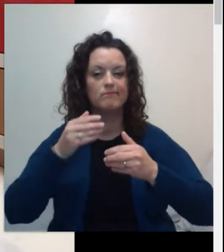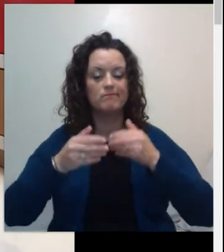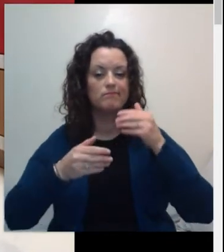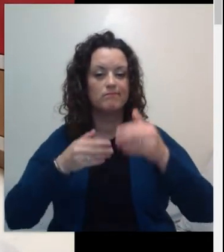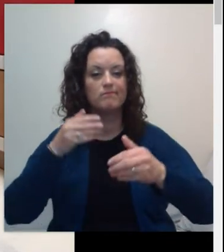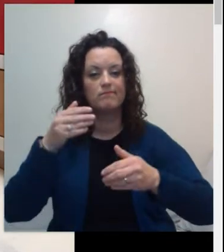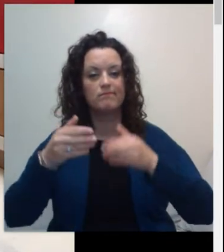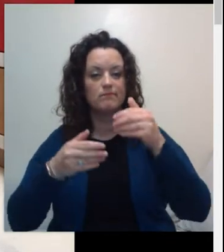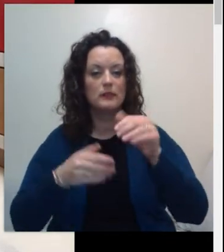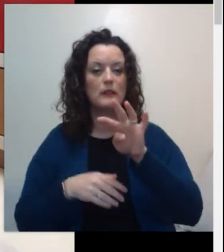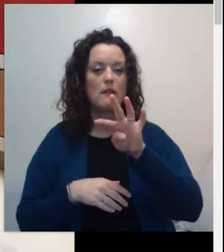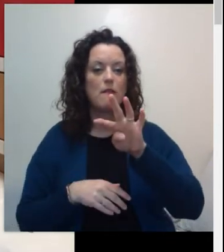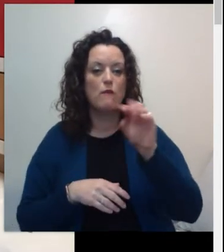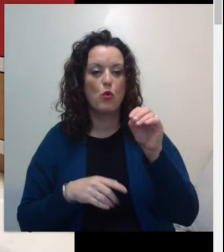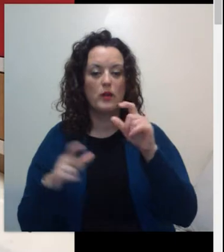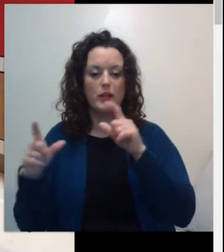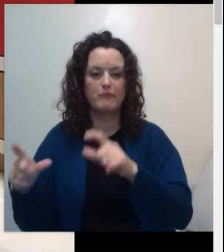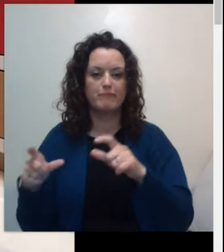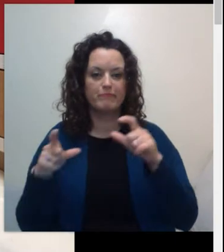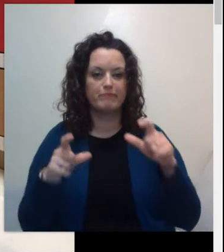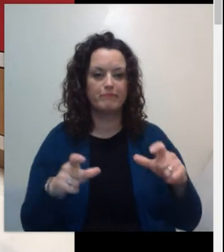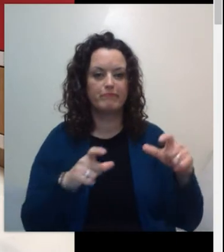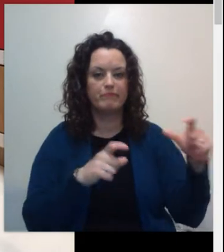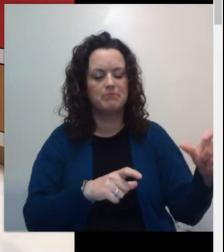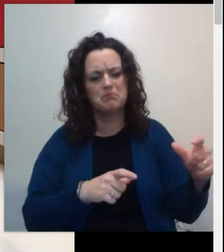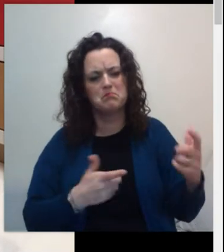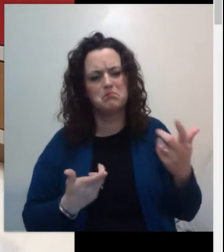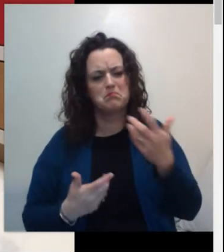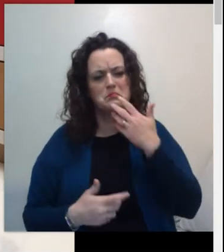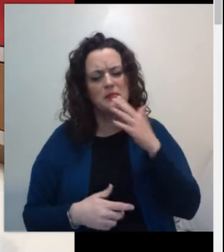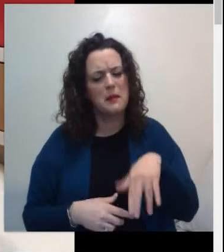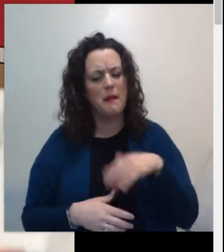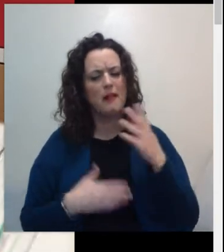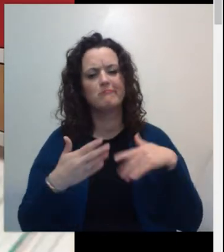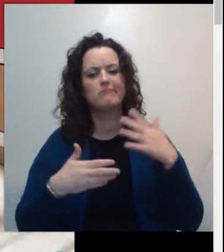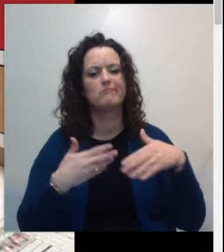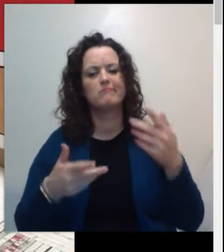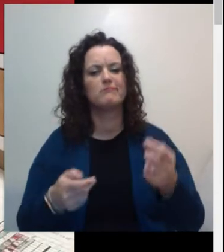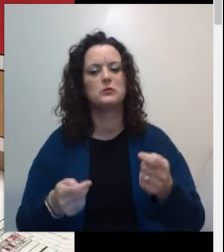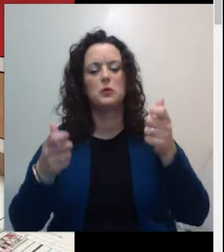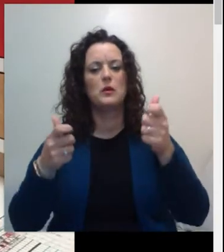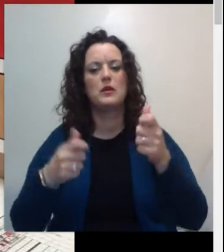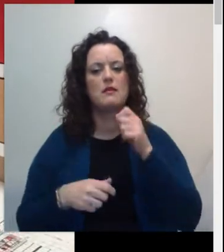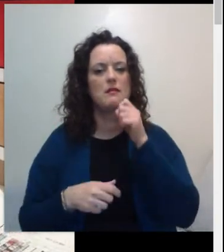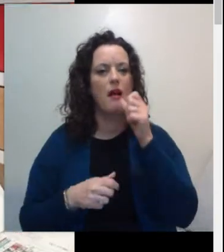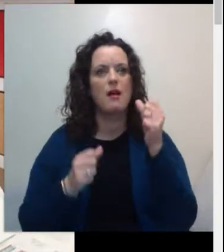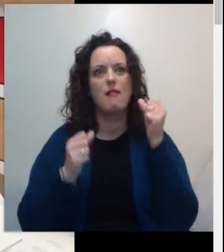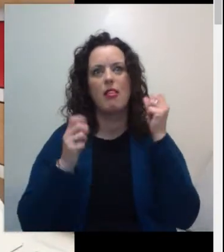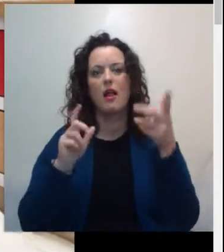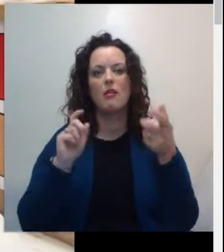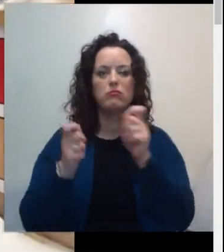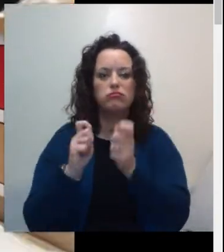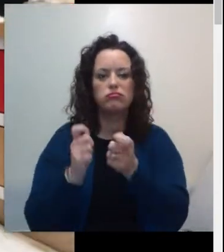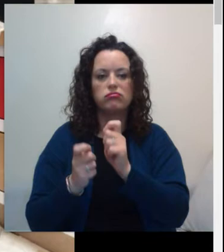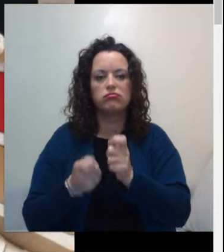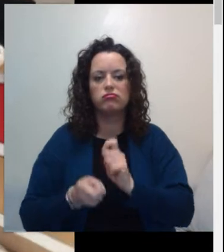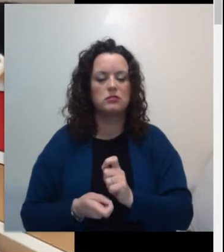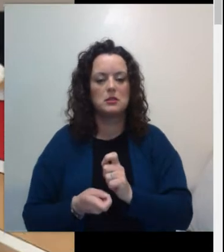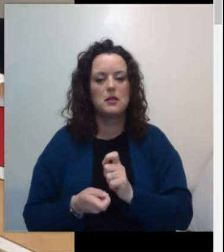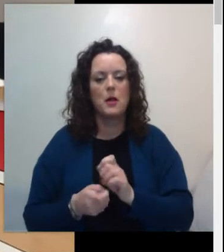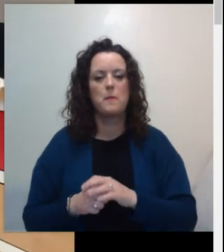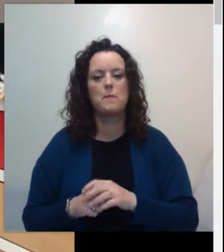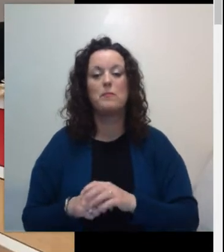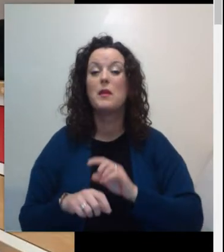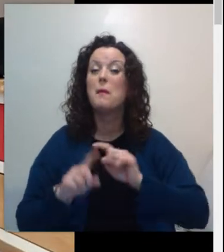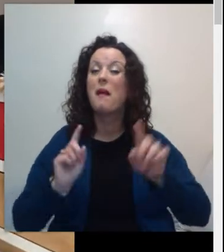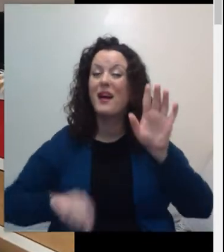40 surfaces. Didn't go that bad. Went pretty quickly. I didn't have that many revisions. Although, I ended up